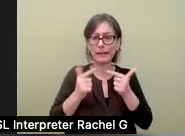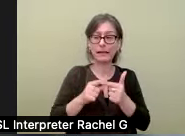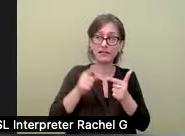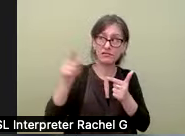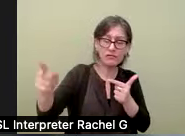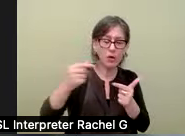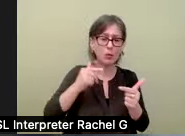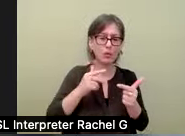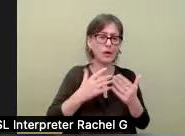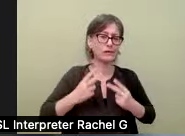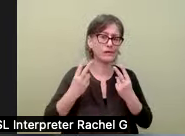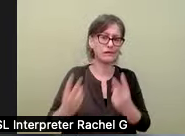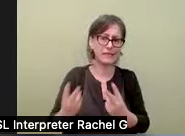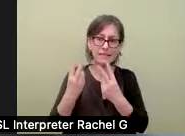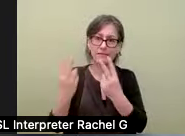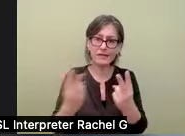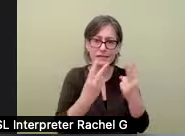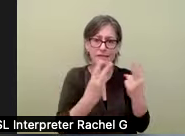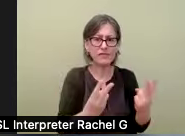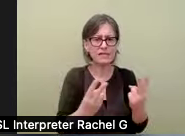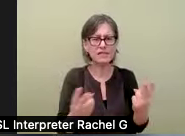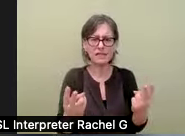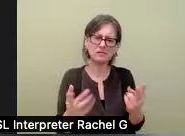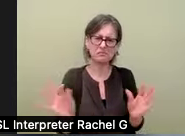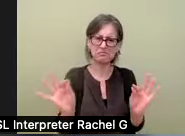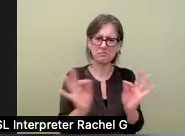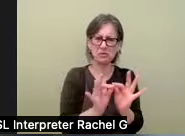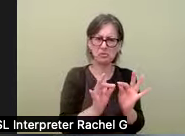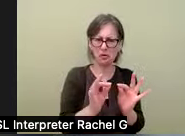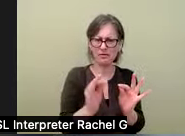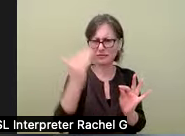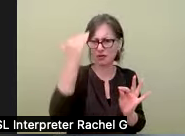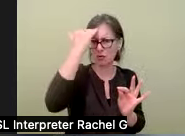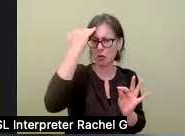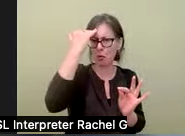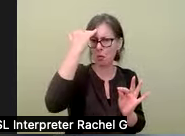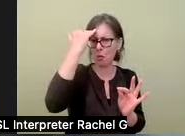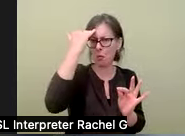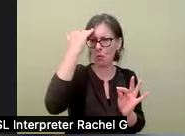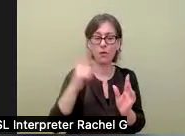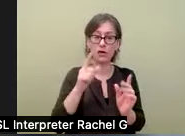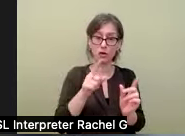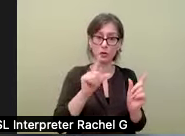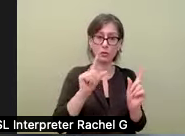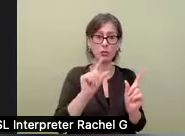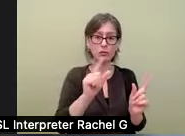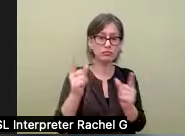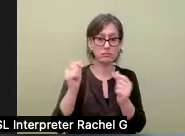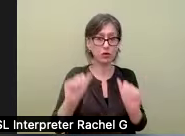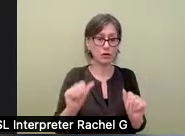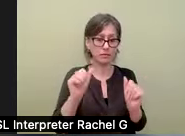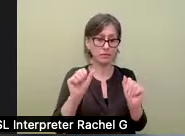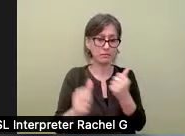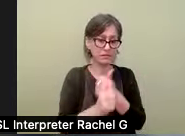travel near the coast. So it's always extremely important to know that when you do travel or move about, what hazards you could